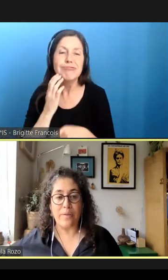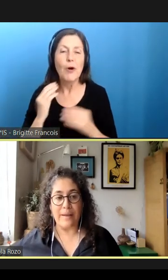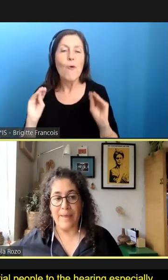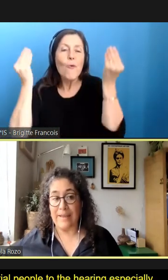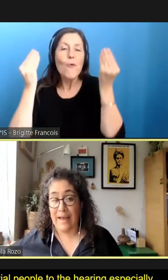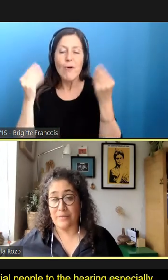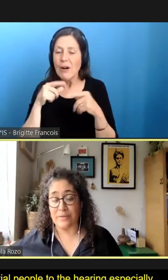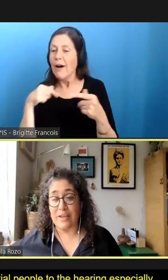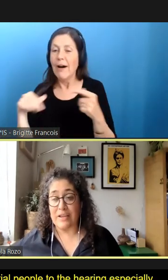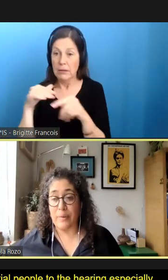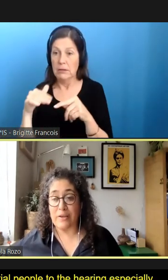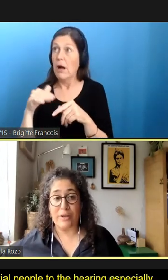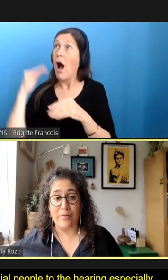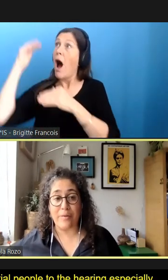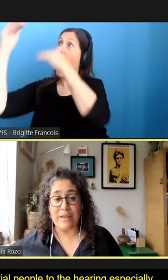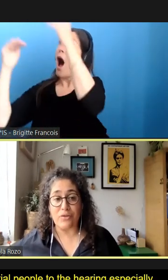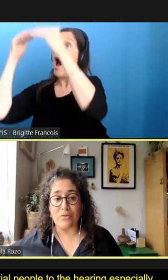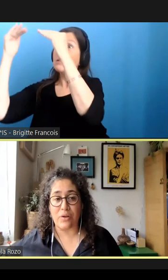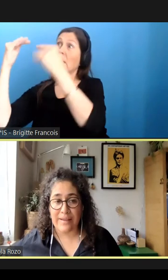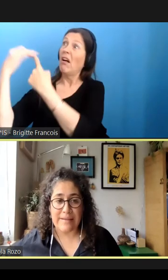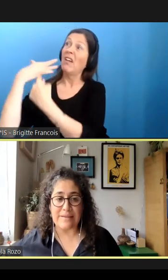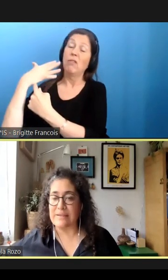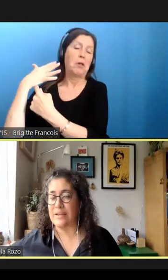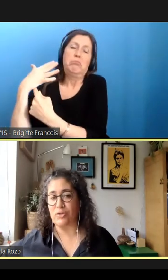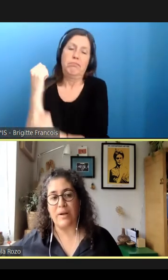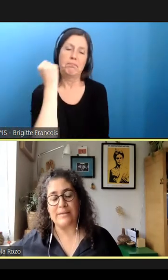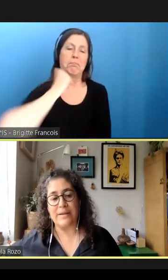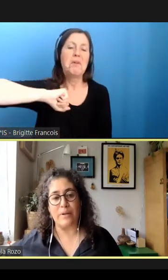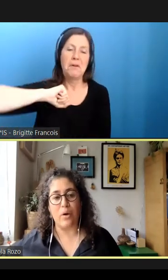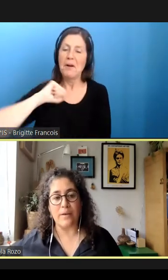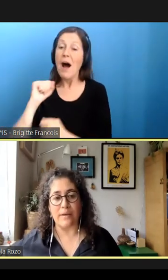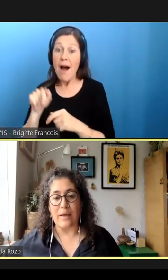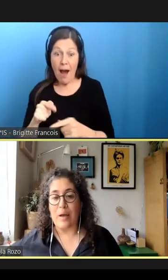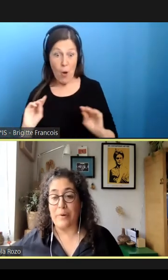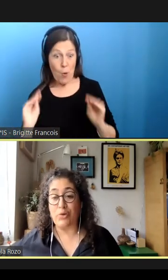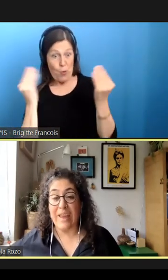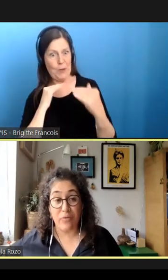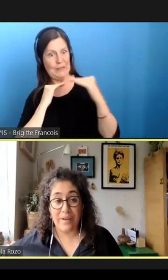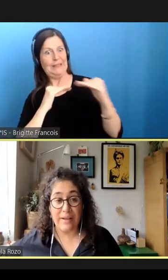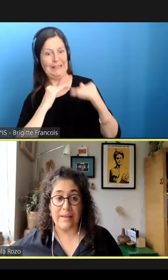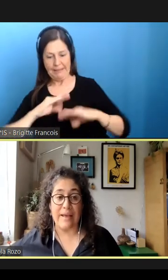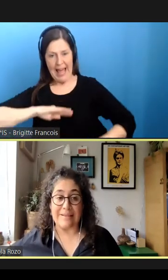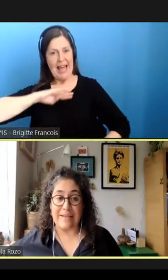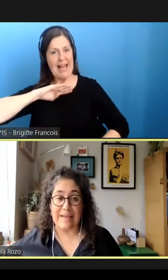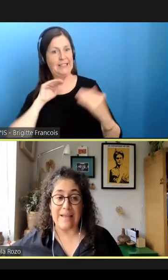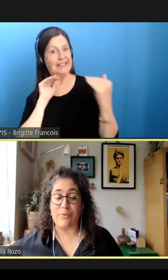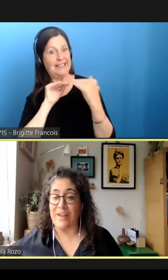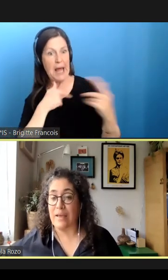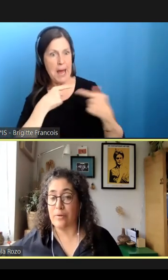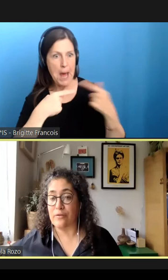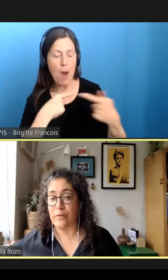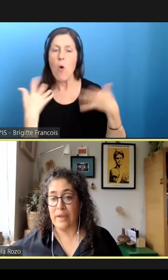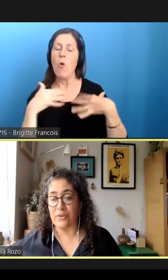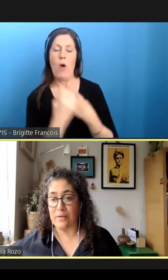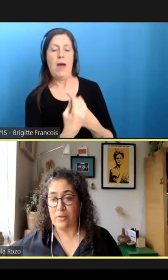more than many adults, especially around issues on identity, sexuality, and belonging. But do they really access